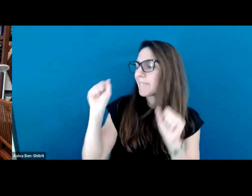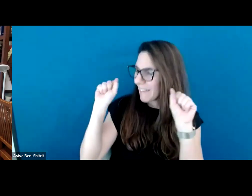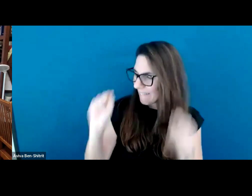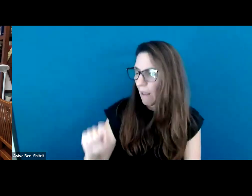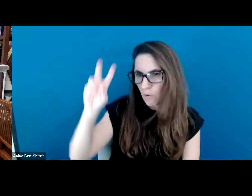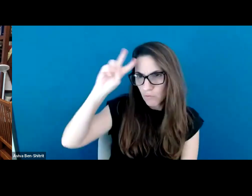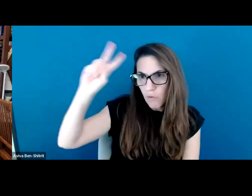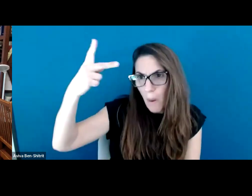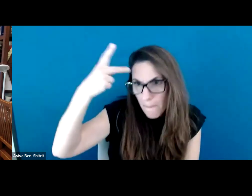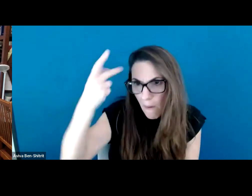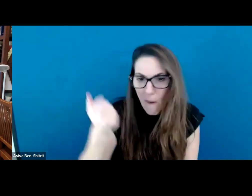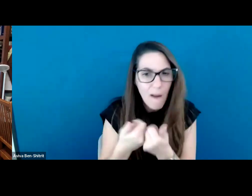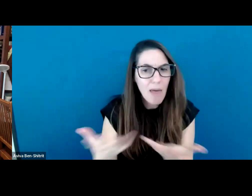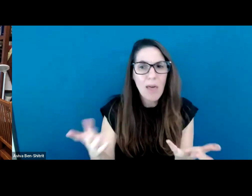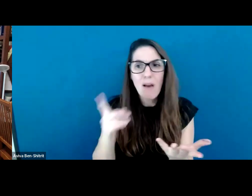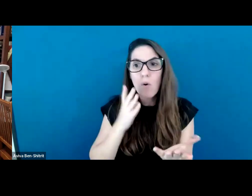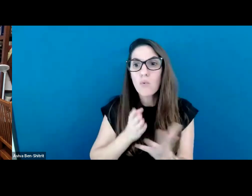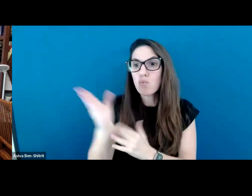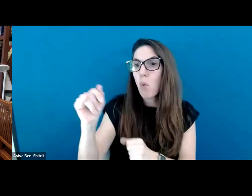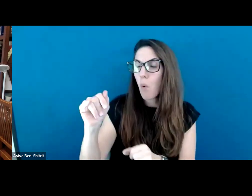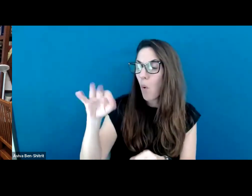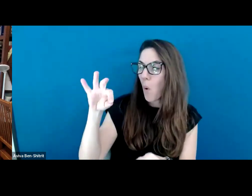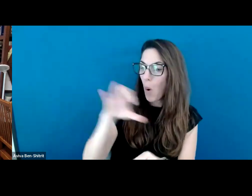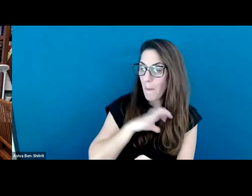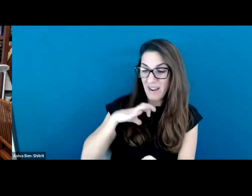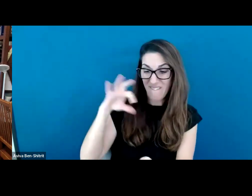anything that we do through a committee vote, we can undo through a committee vote.